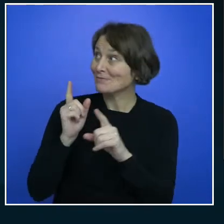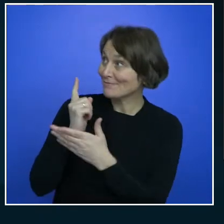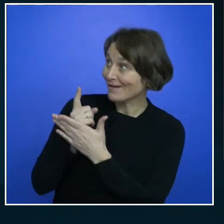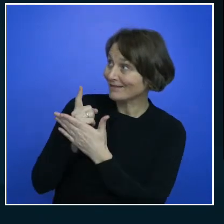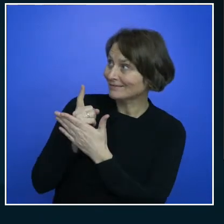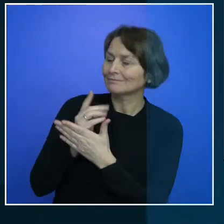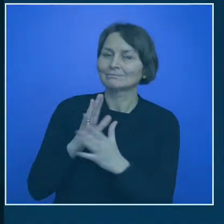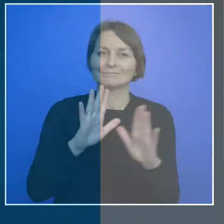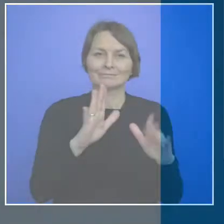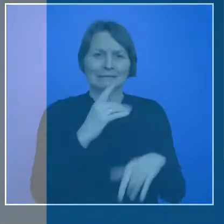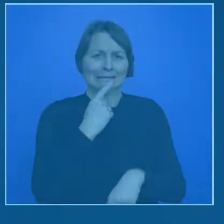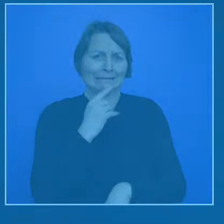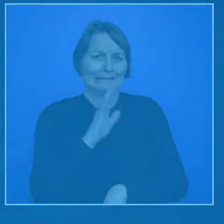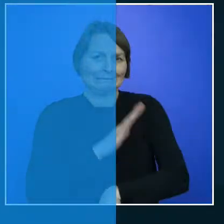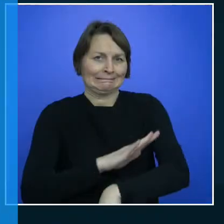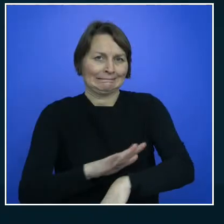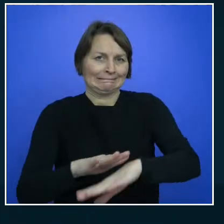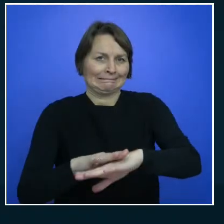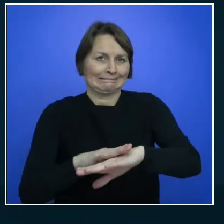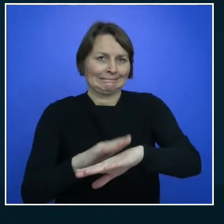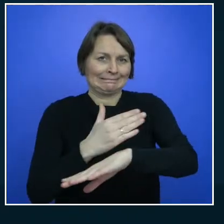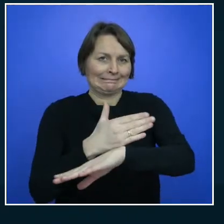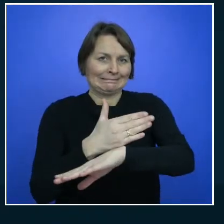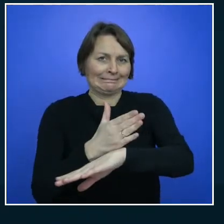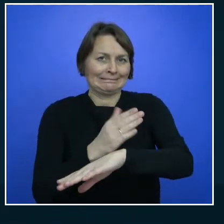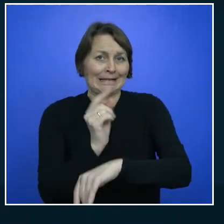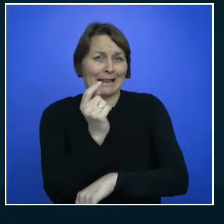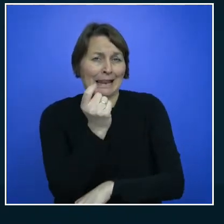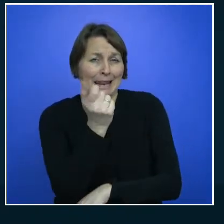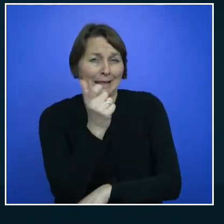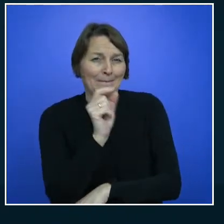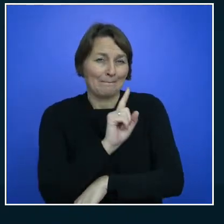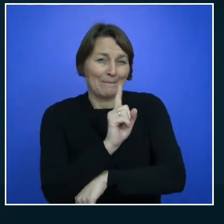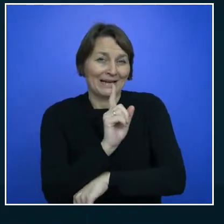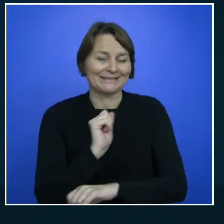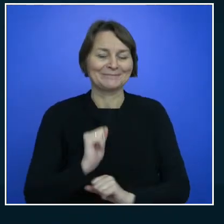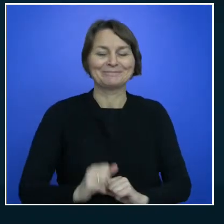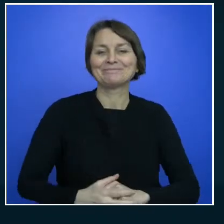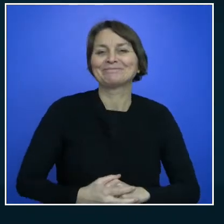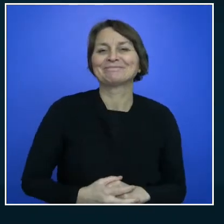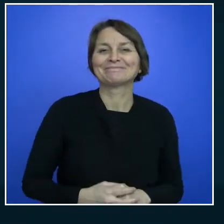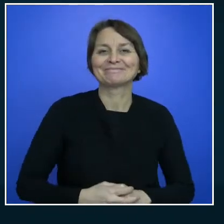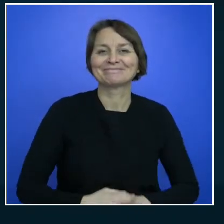us for running over just like a minute. 1 minute.